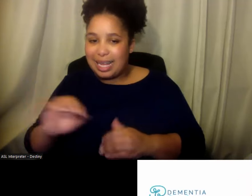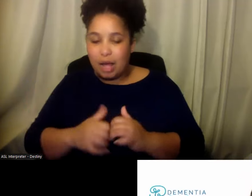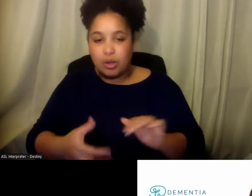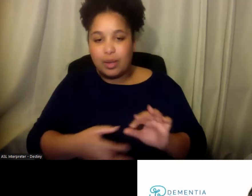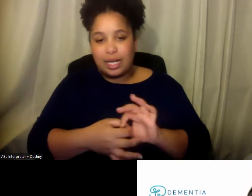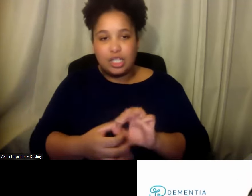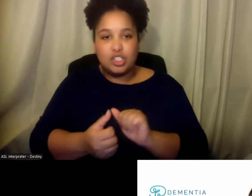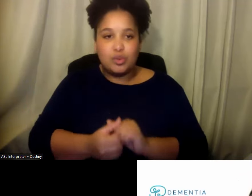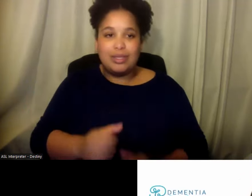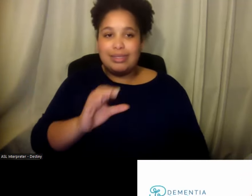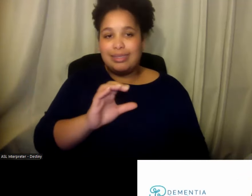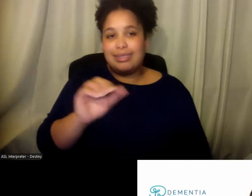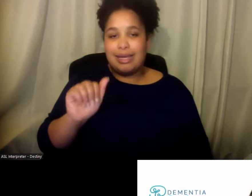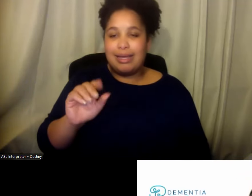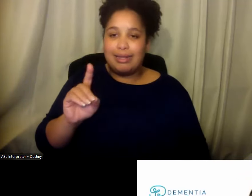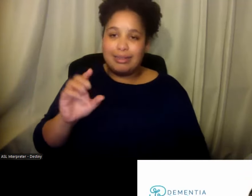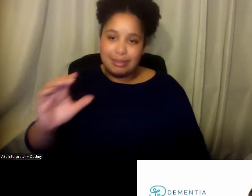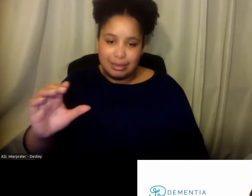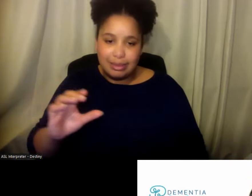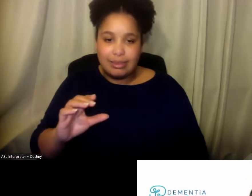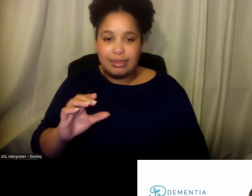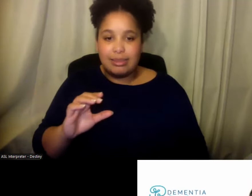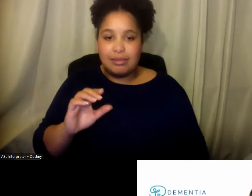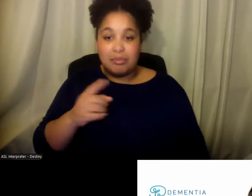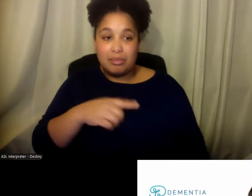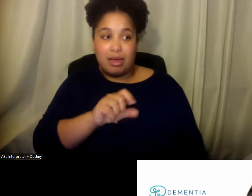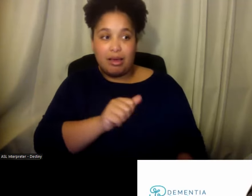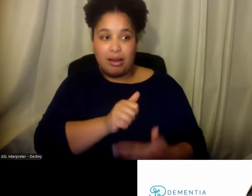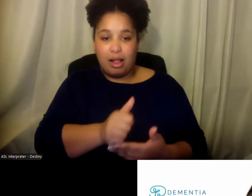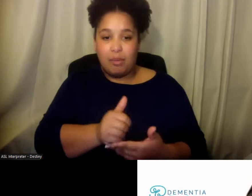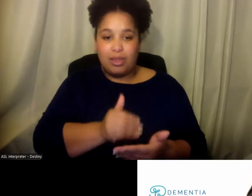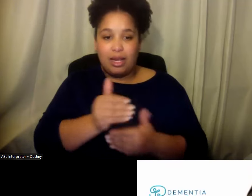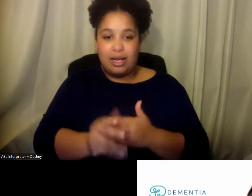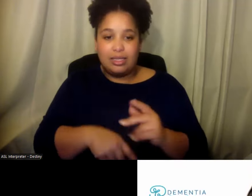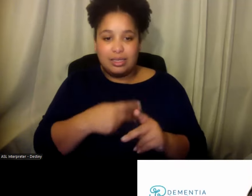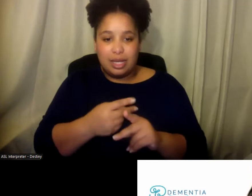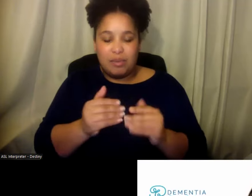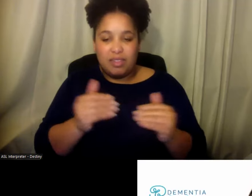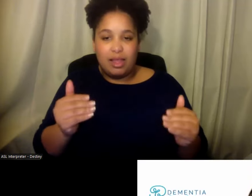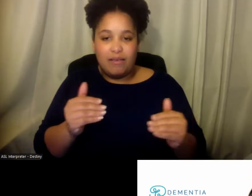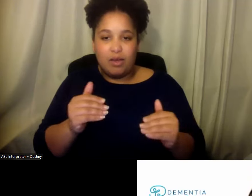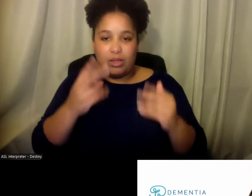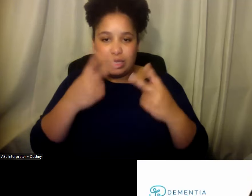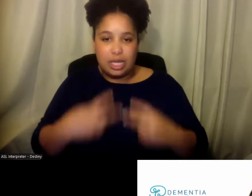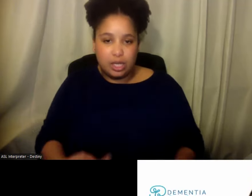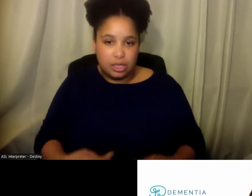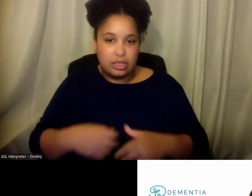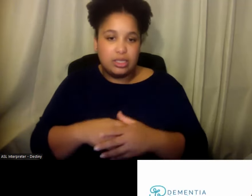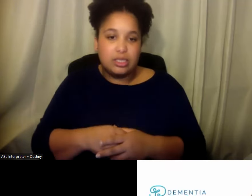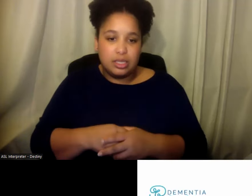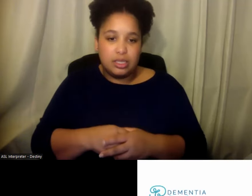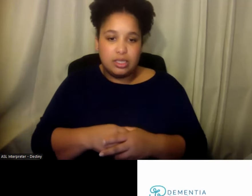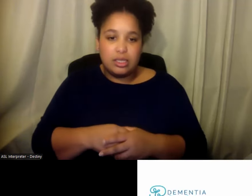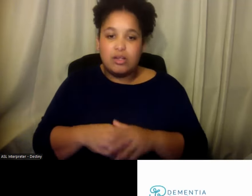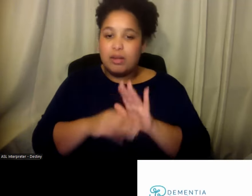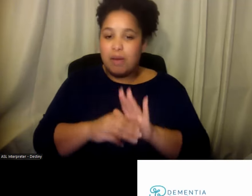a CADC that can help do next level diagnostics for some folks? So there's actually a